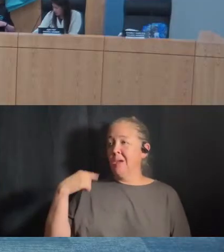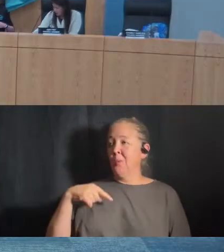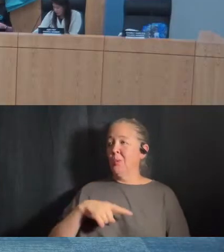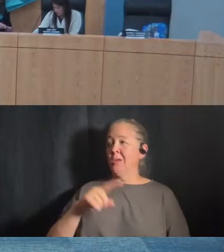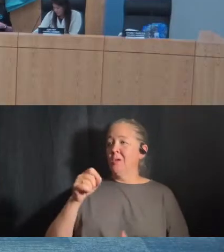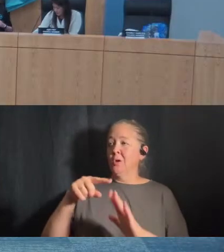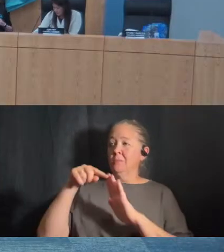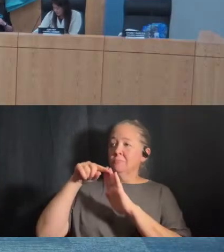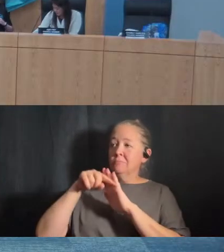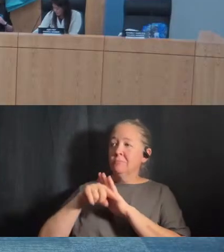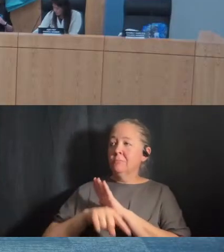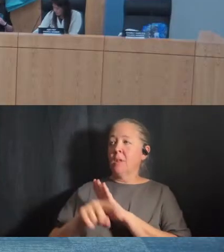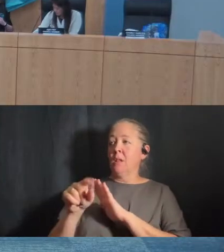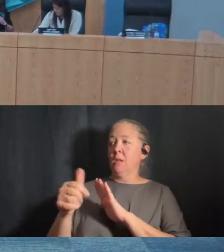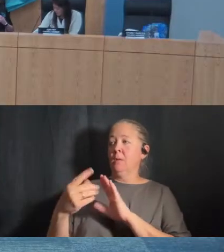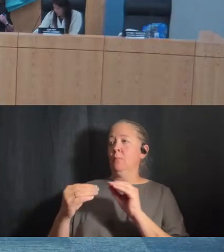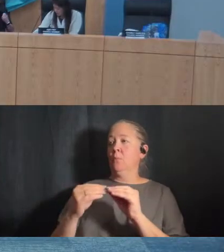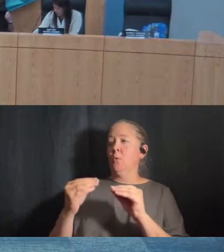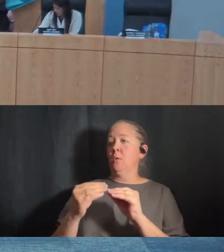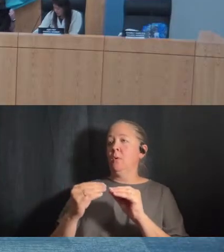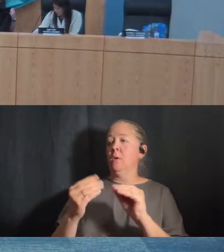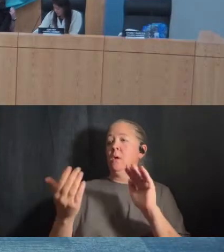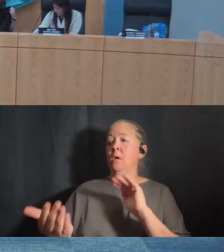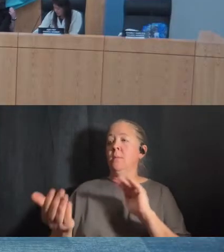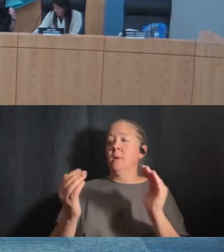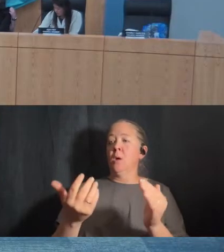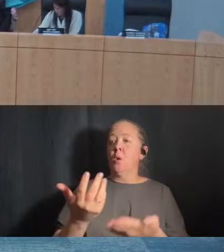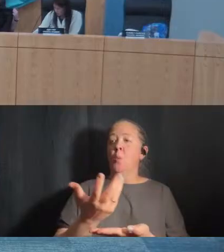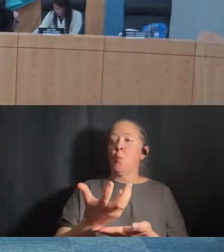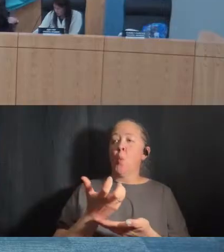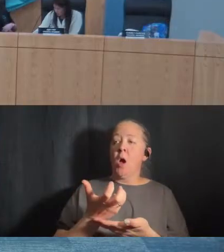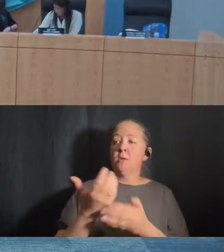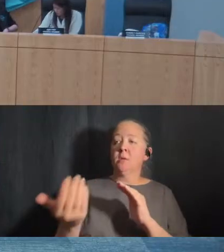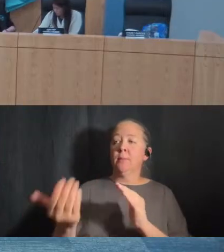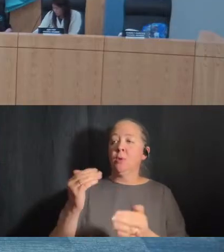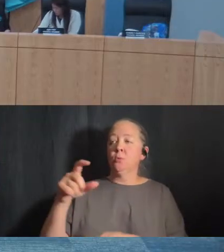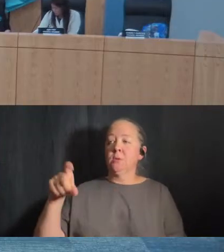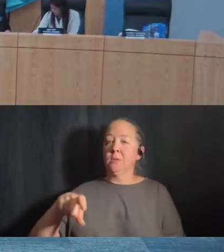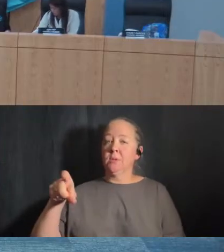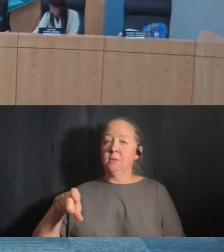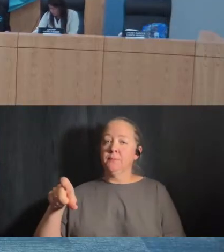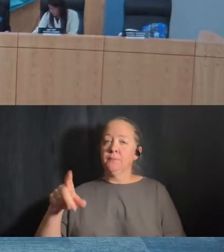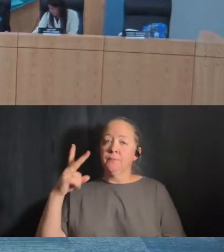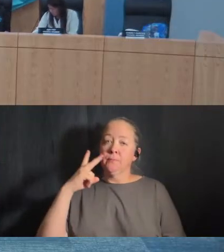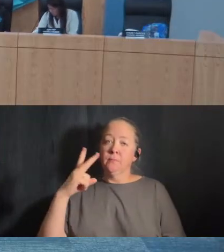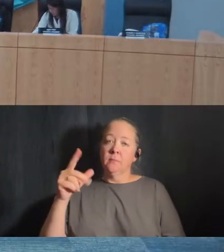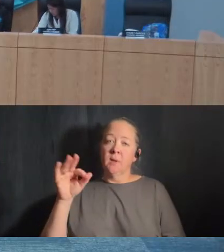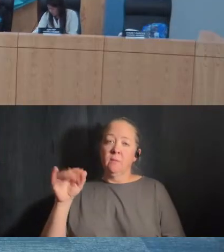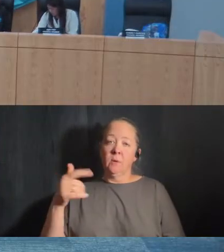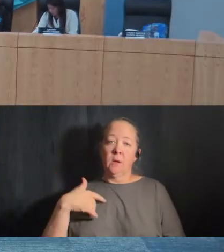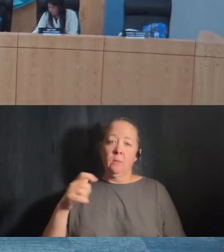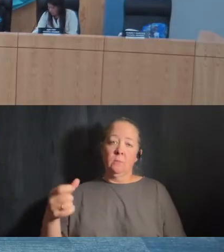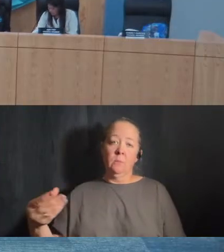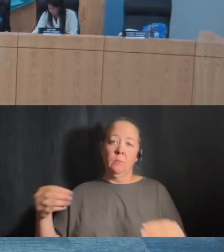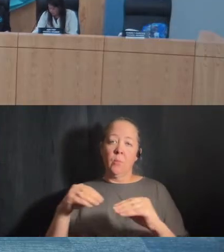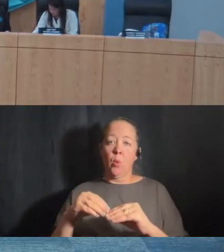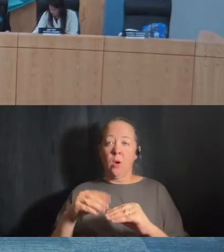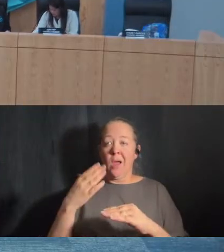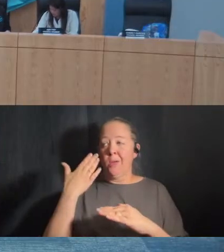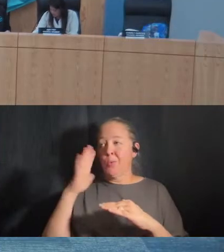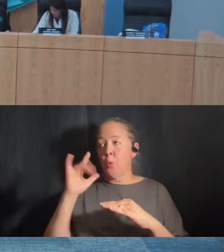of, again, wants versus needs, to see where we could cut a little bit more. I don't know that it'll go above